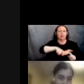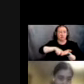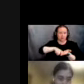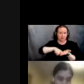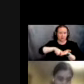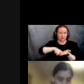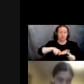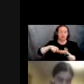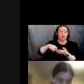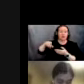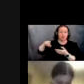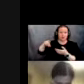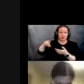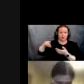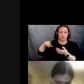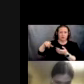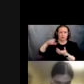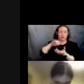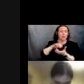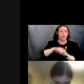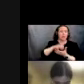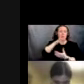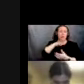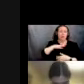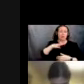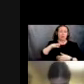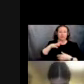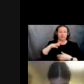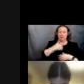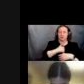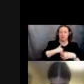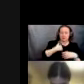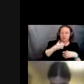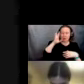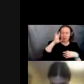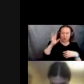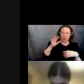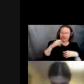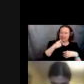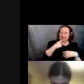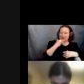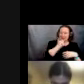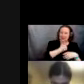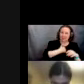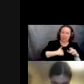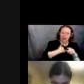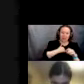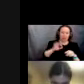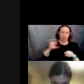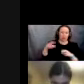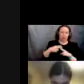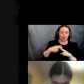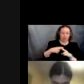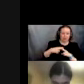married a woman whose name, I'm sorry, I'm going to probably mispronounce.